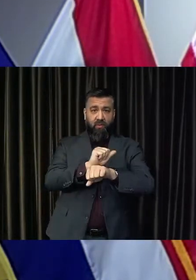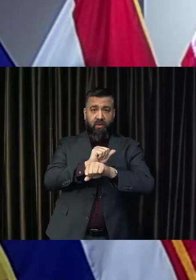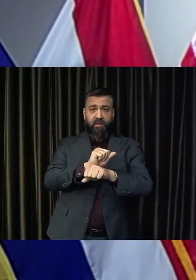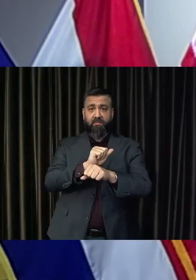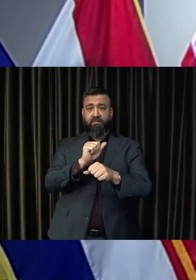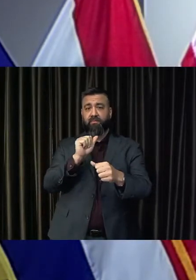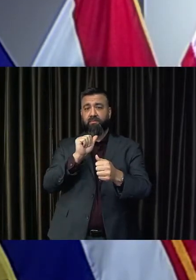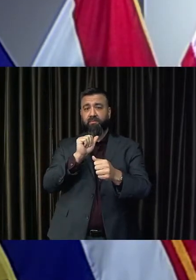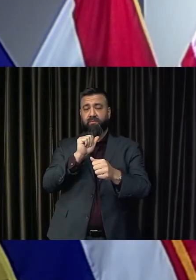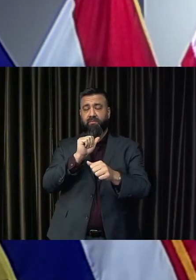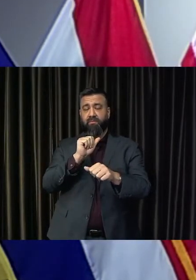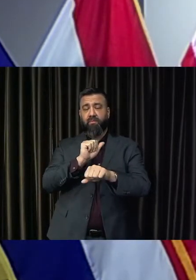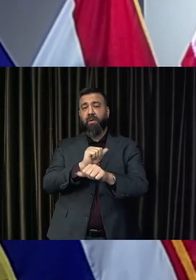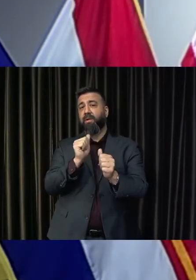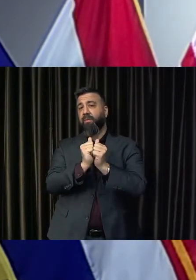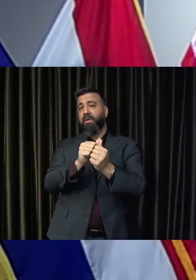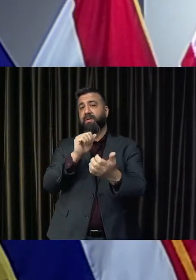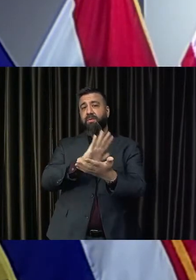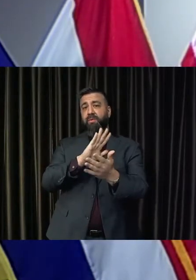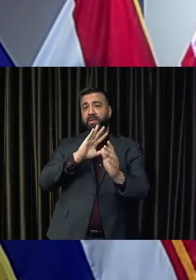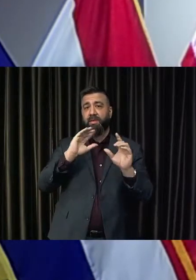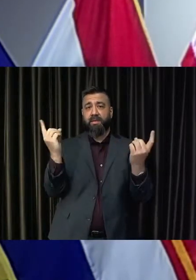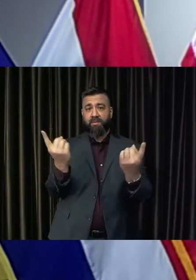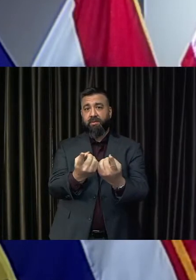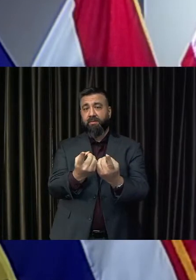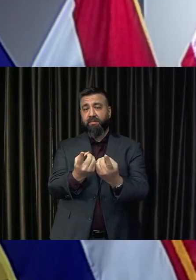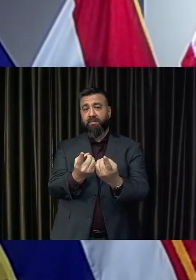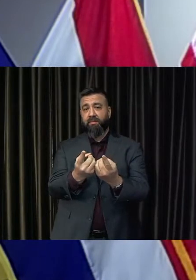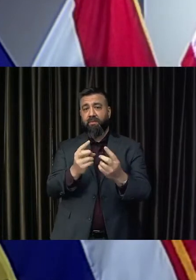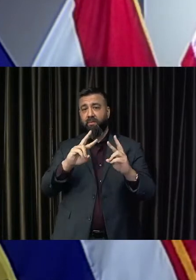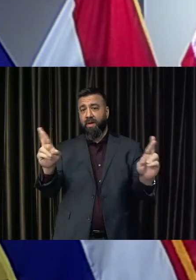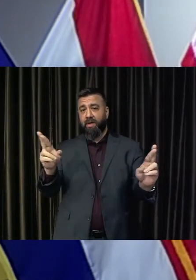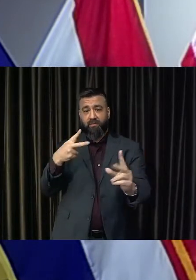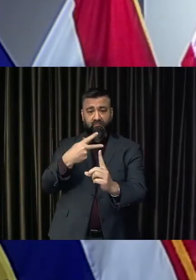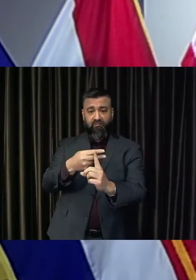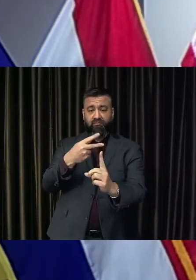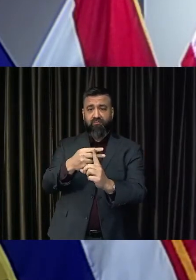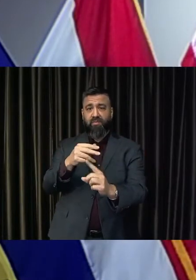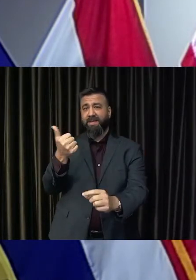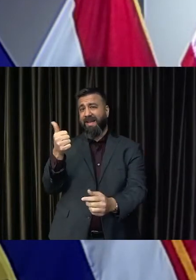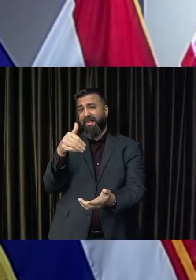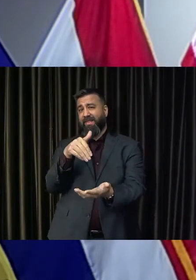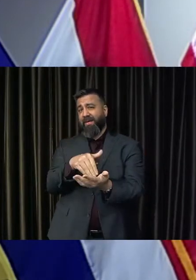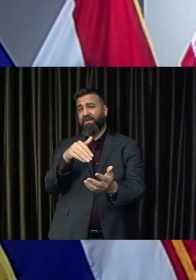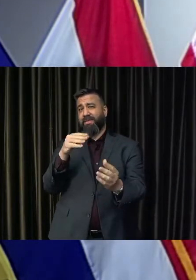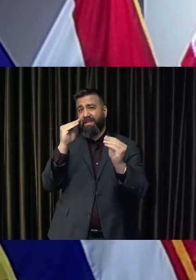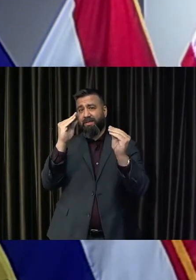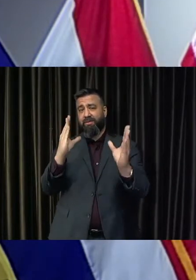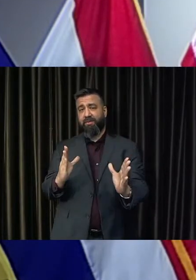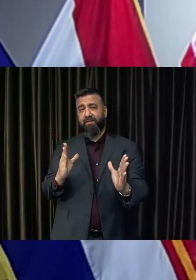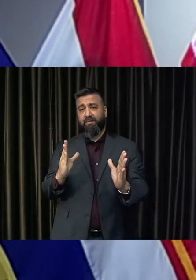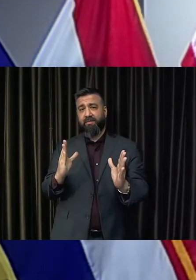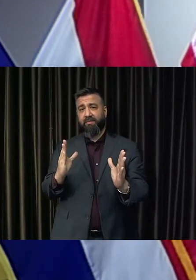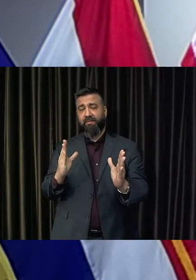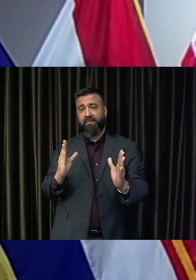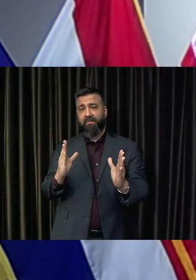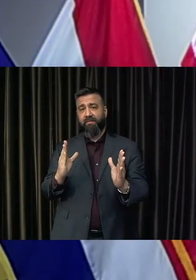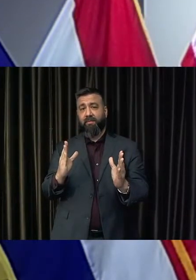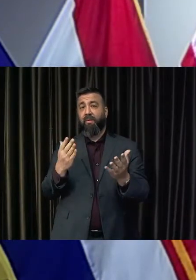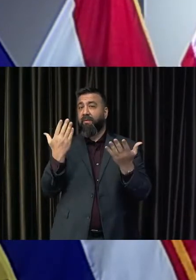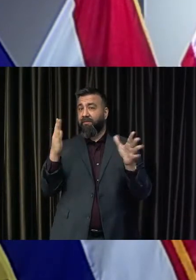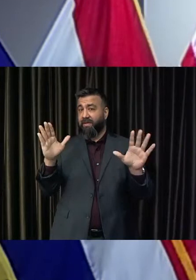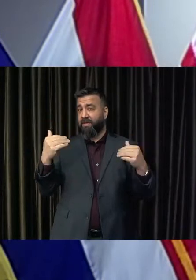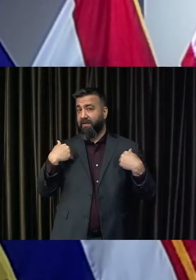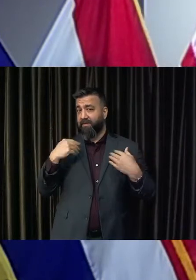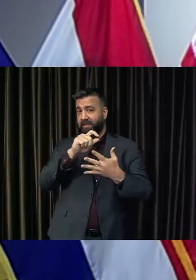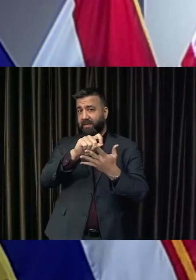solution for the county's tens of thousands of teachers to get vaccinations quickly and efficiently. Once we have those logistical details